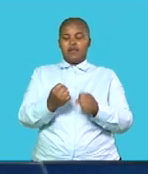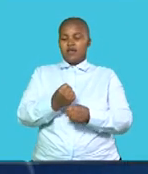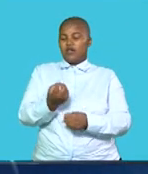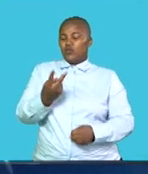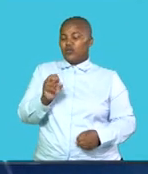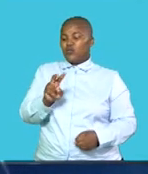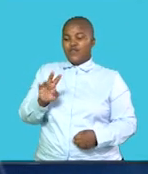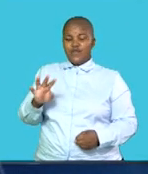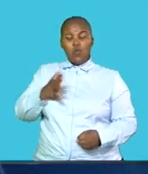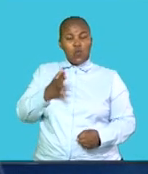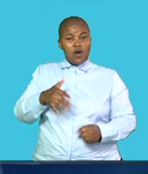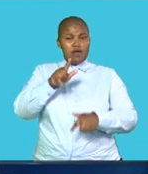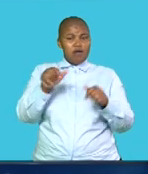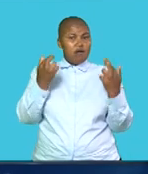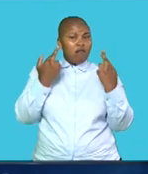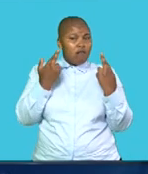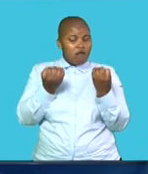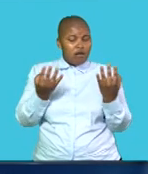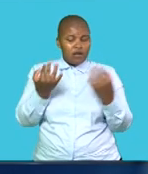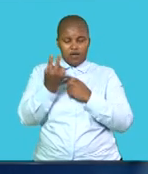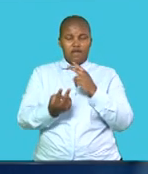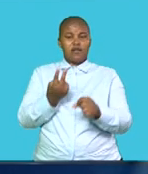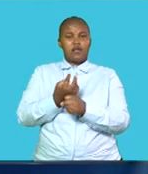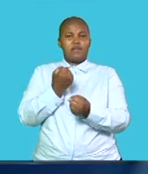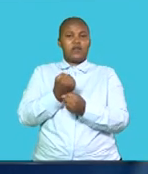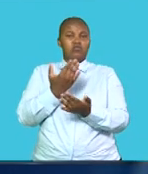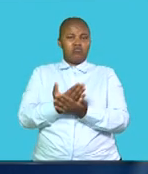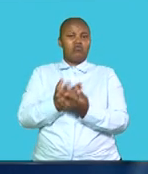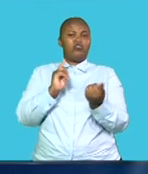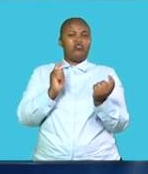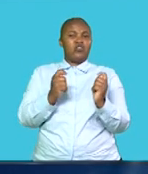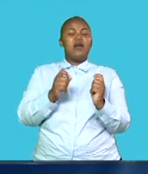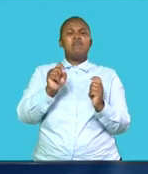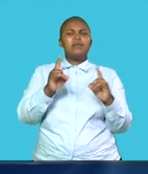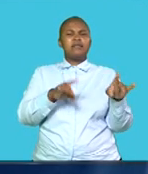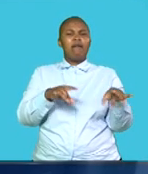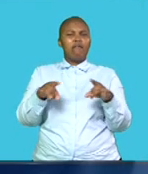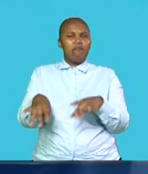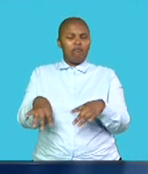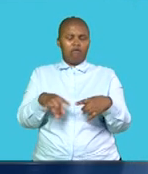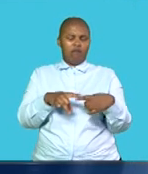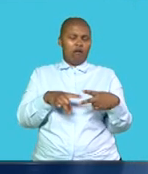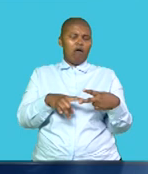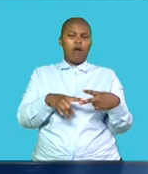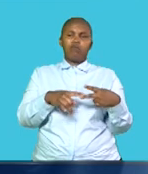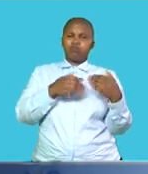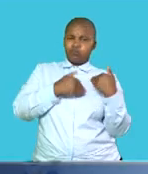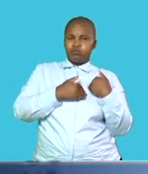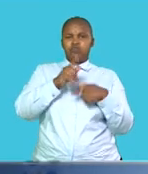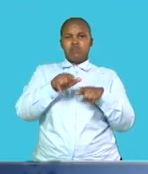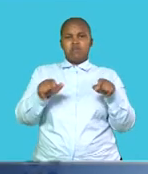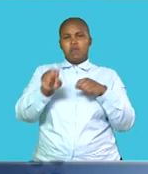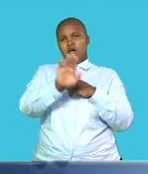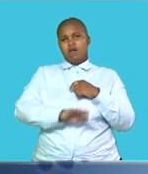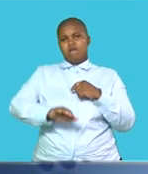tshepo setšhabeng tšhabong ya maima a a renang mo nalapeng ga jwale mme ebile a tlhola go tlhoka thahasello ga setšhaba